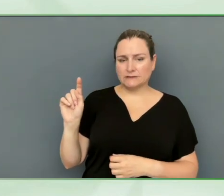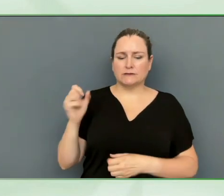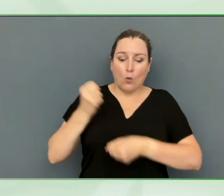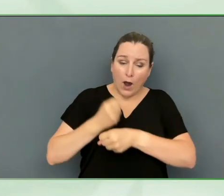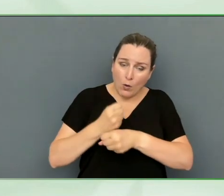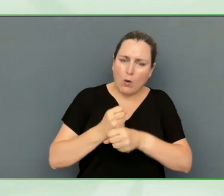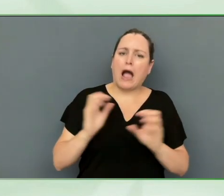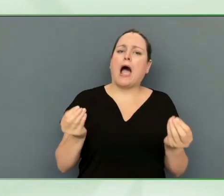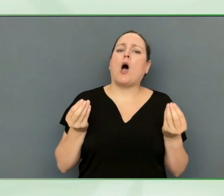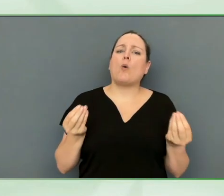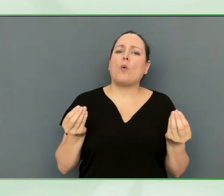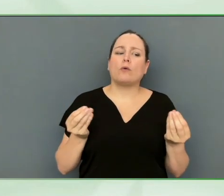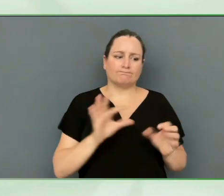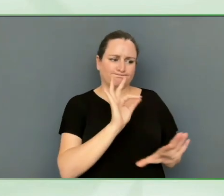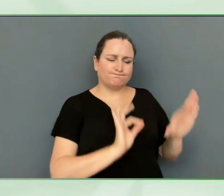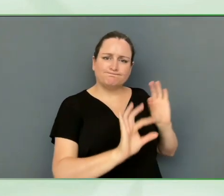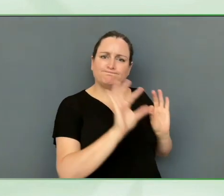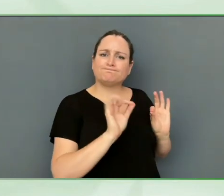are having opportunities in